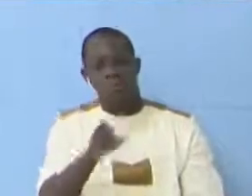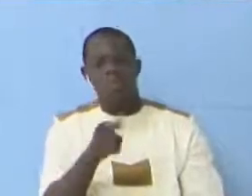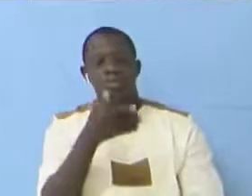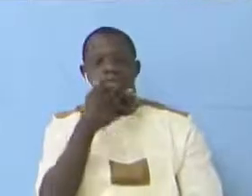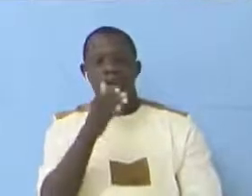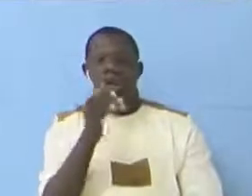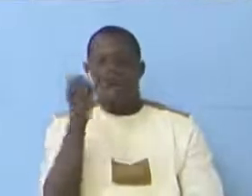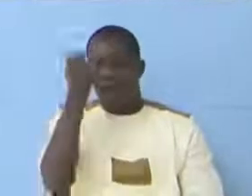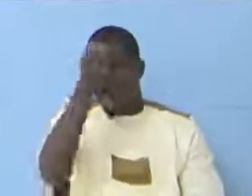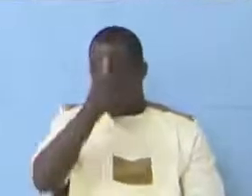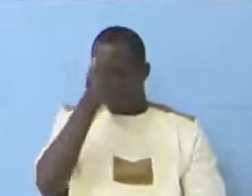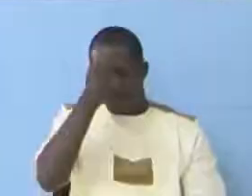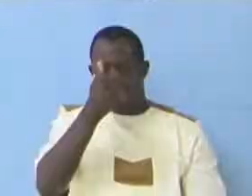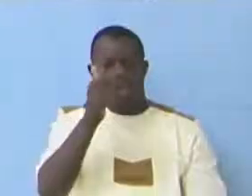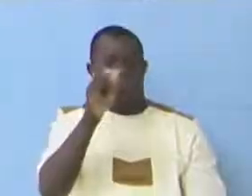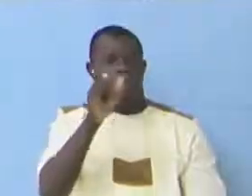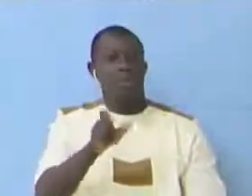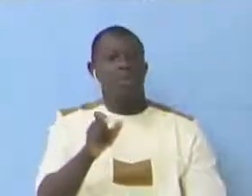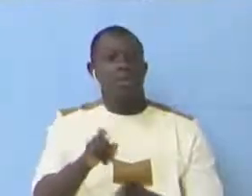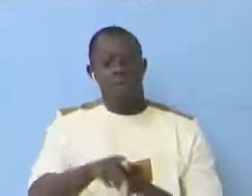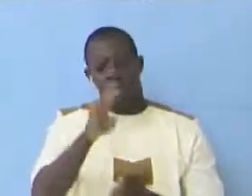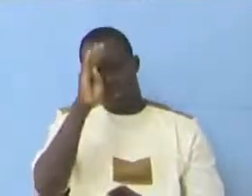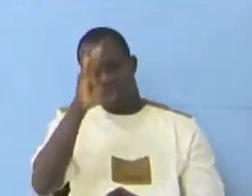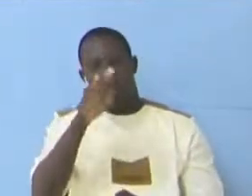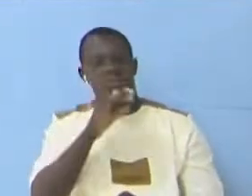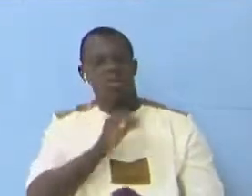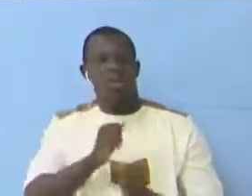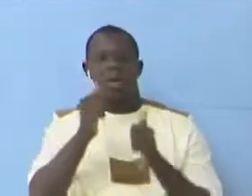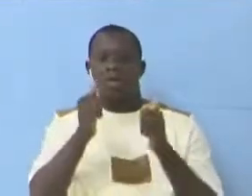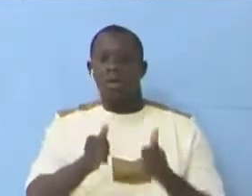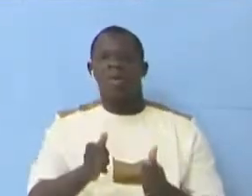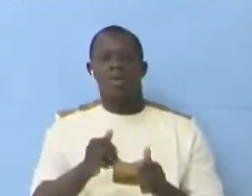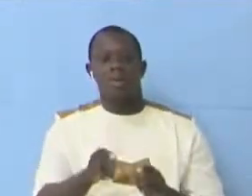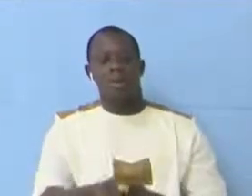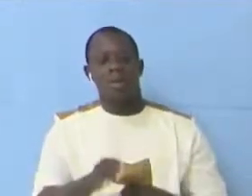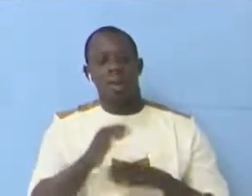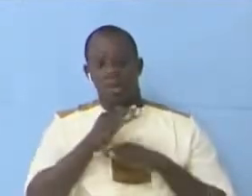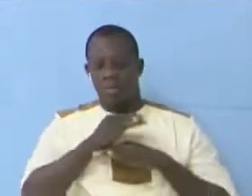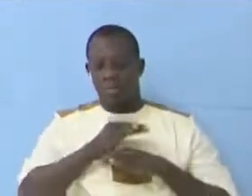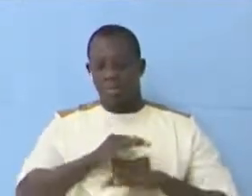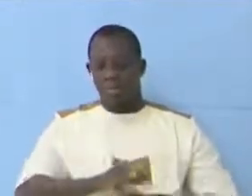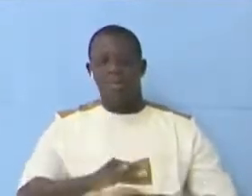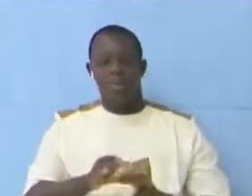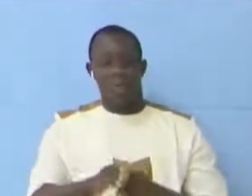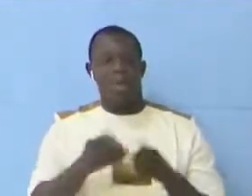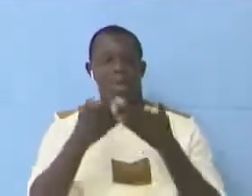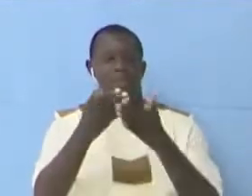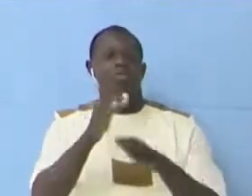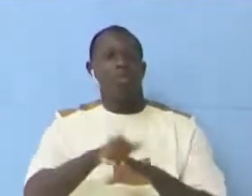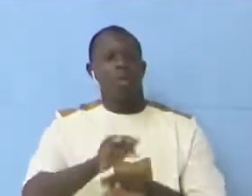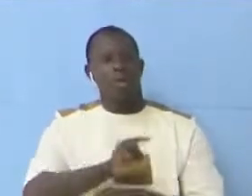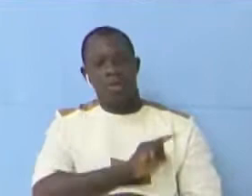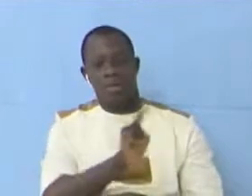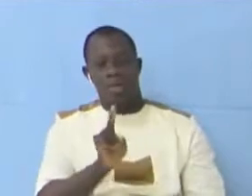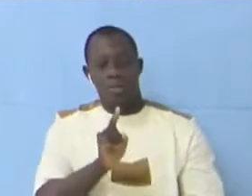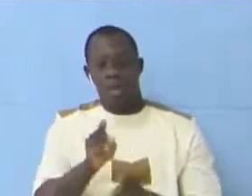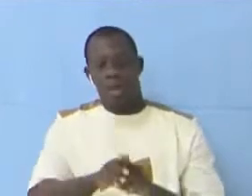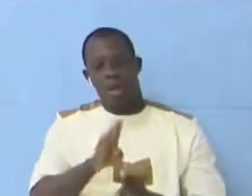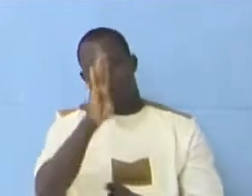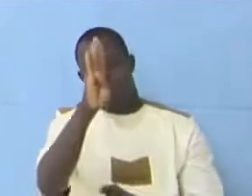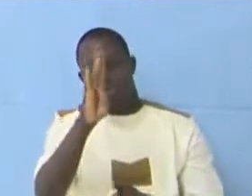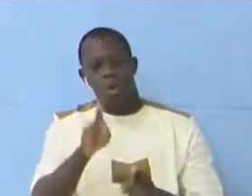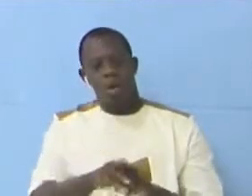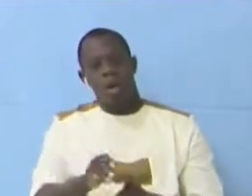Africans? Thank you, Chairman. Rest eternal grant unto them, O Lord, and let